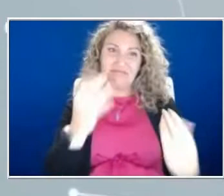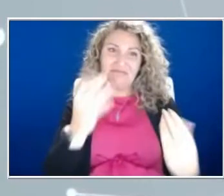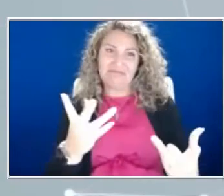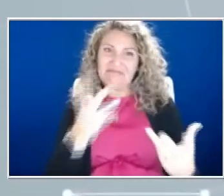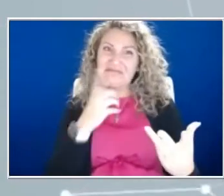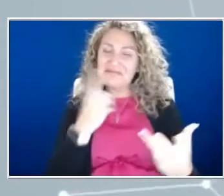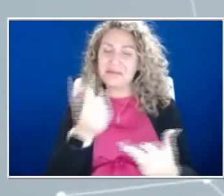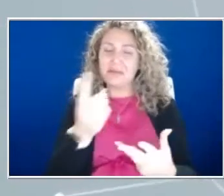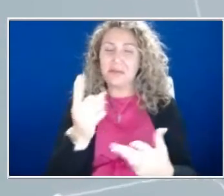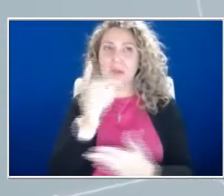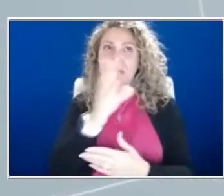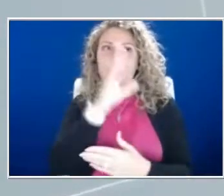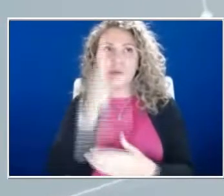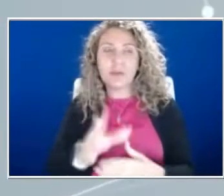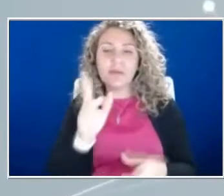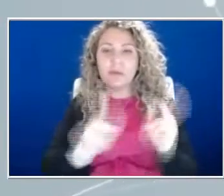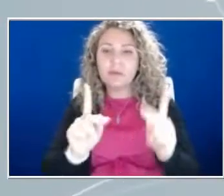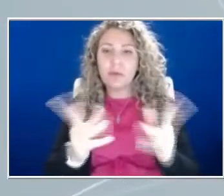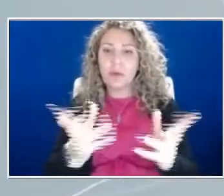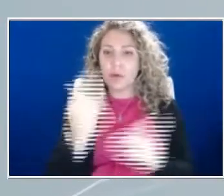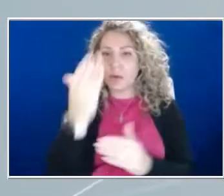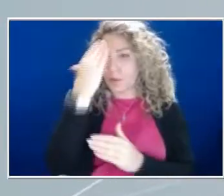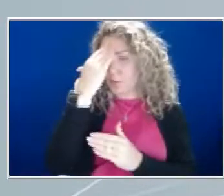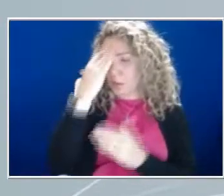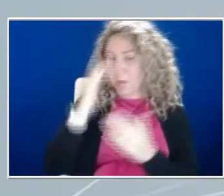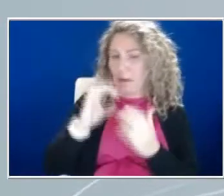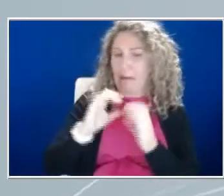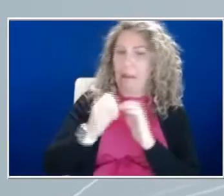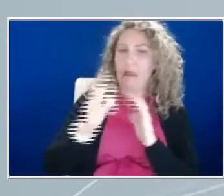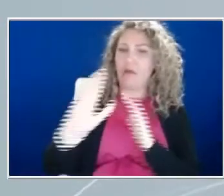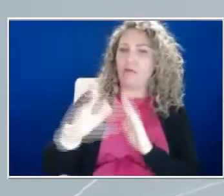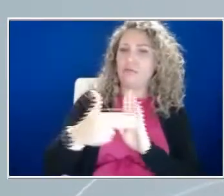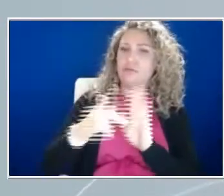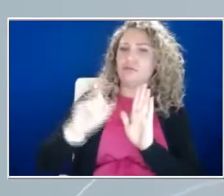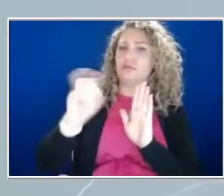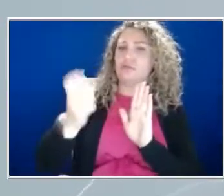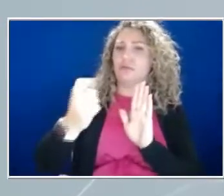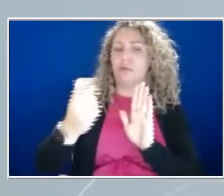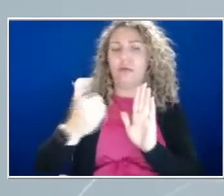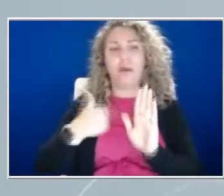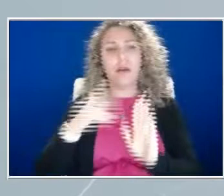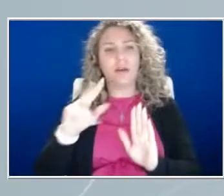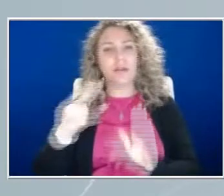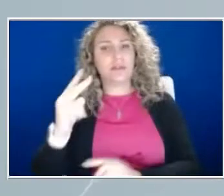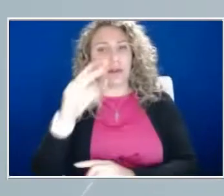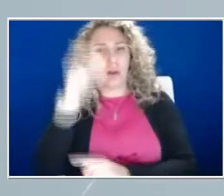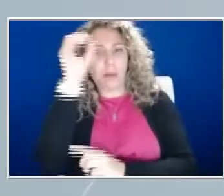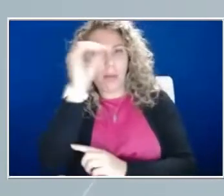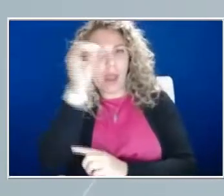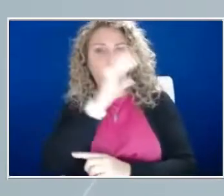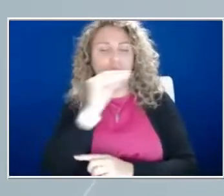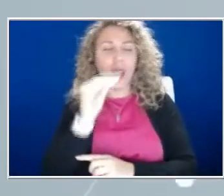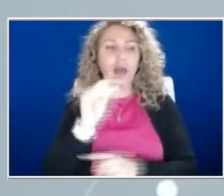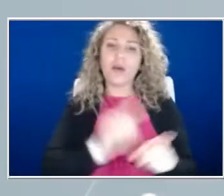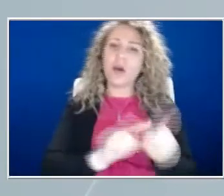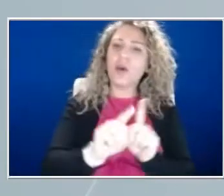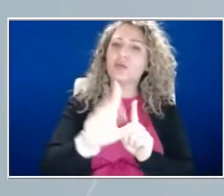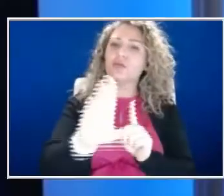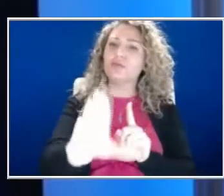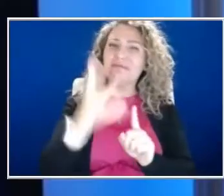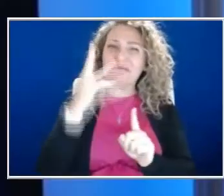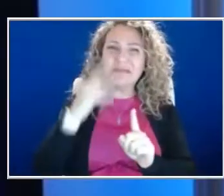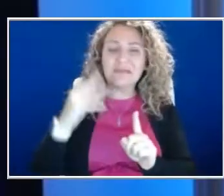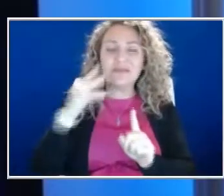cancer diagnosis sent her in search of a second opinion, but also down a dark path. Meet her and the doctor who guided her along the